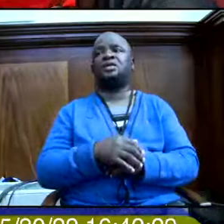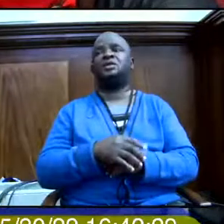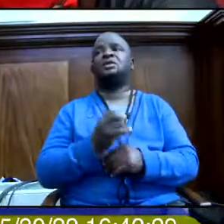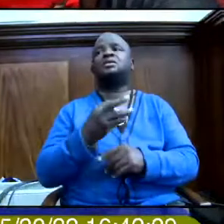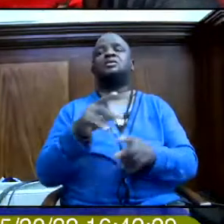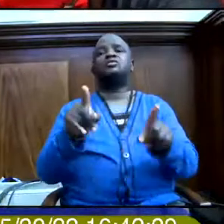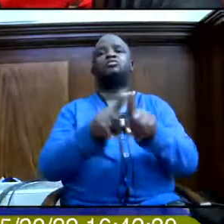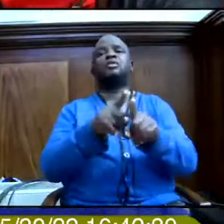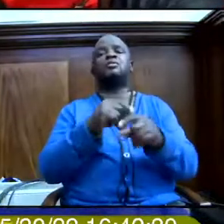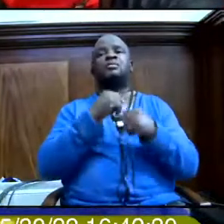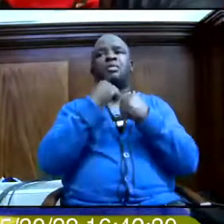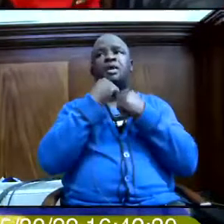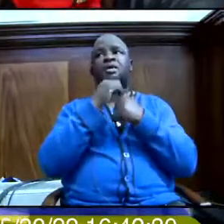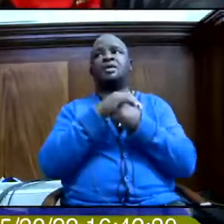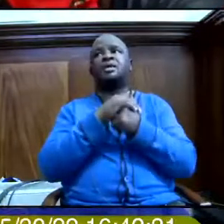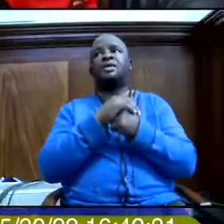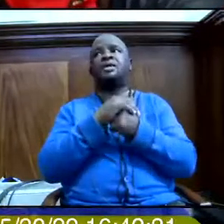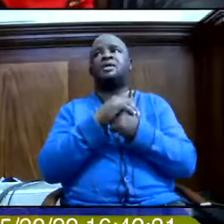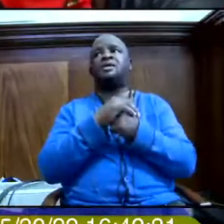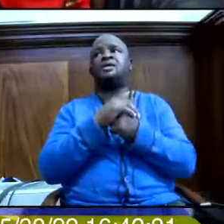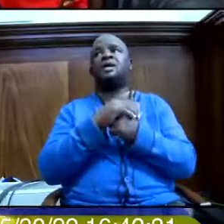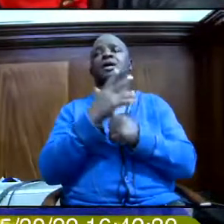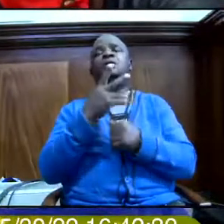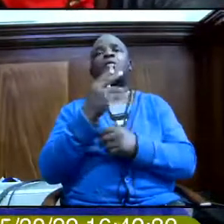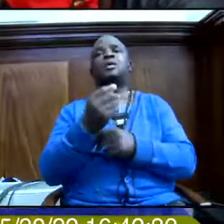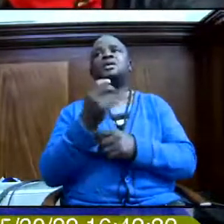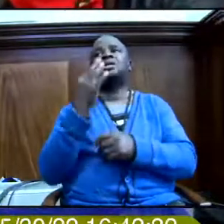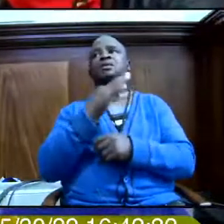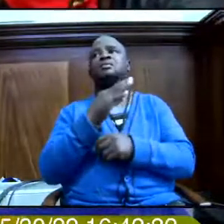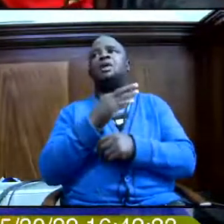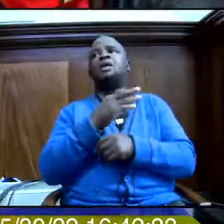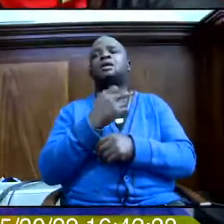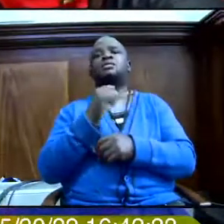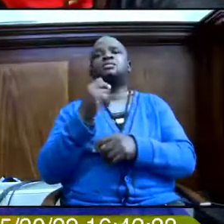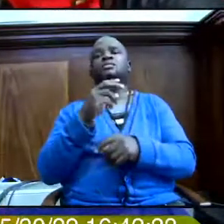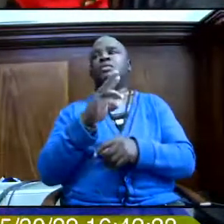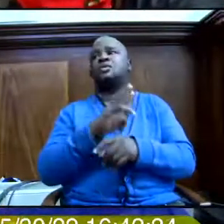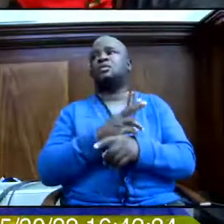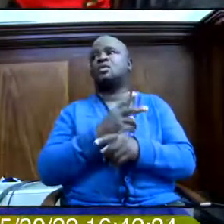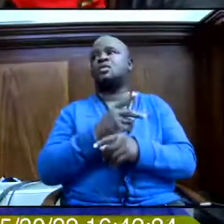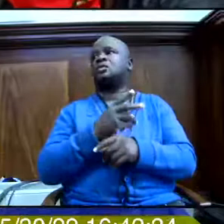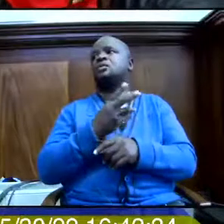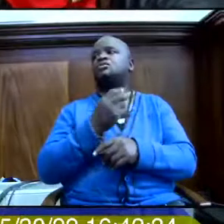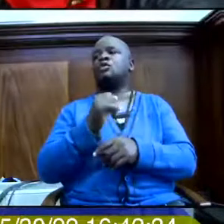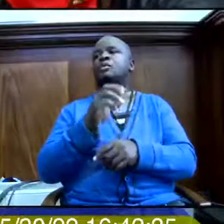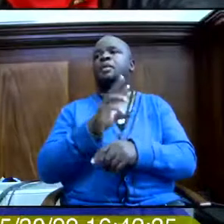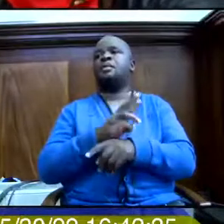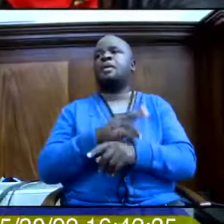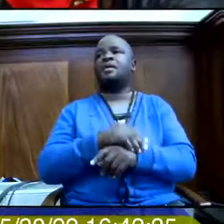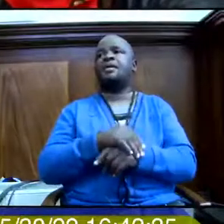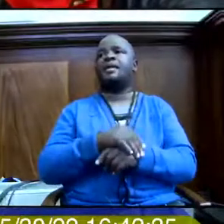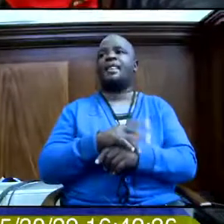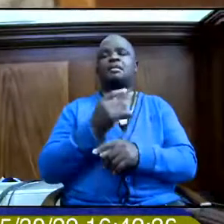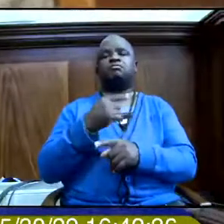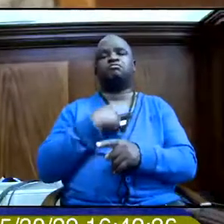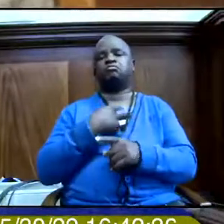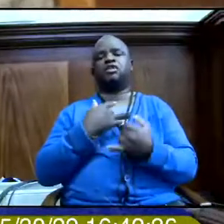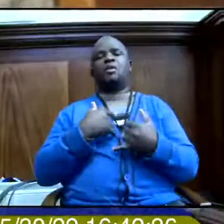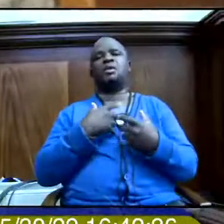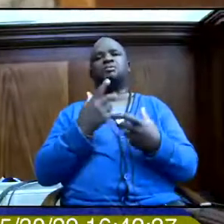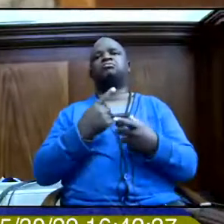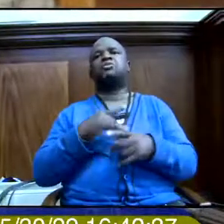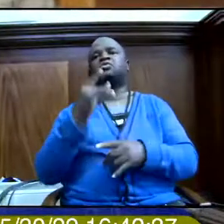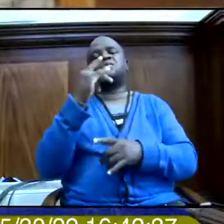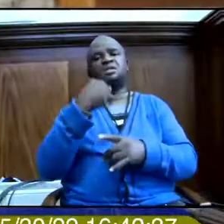parent when when you're a parent and your child says no mama no papa don't worry about raising me i will raise